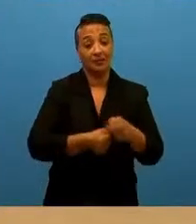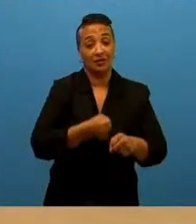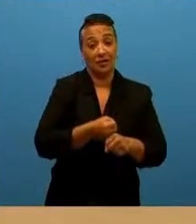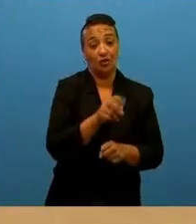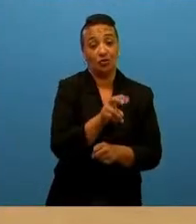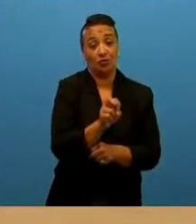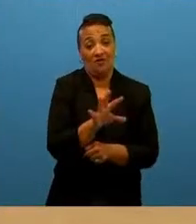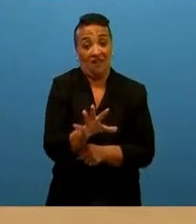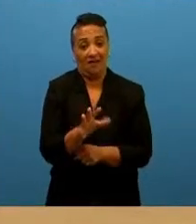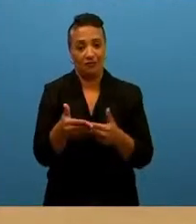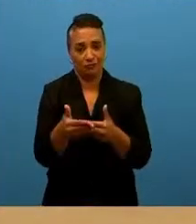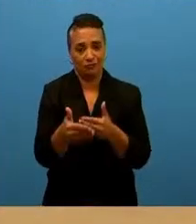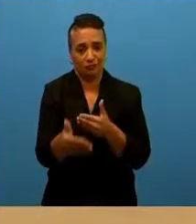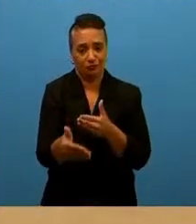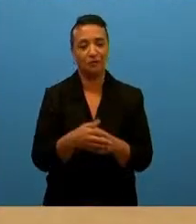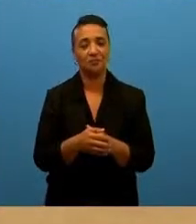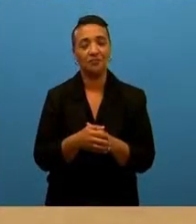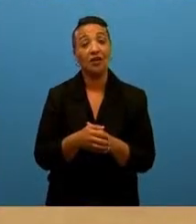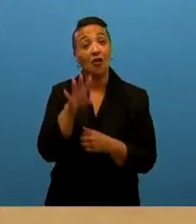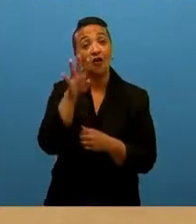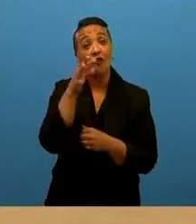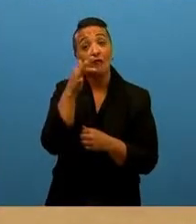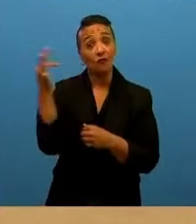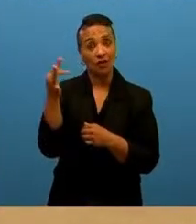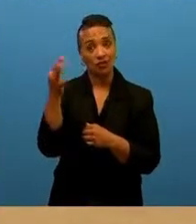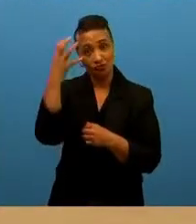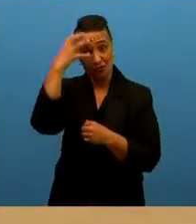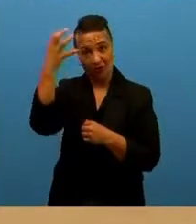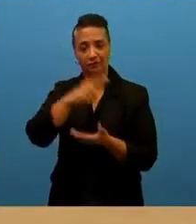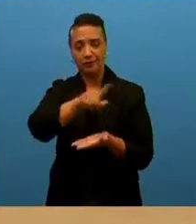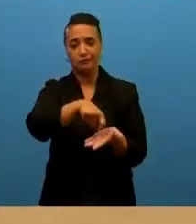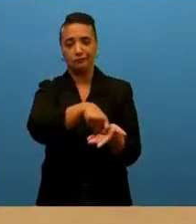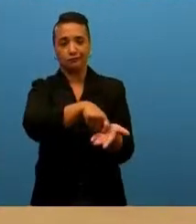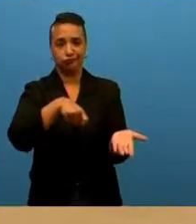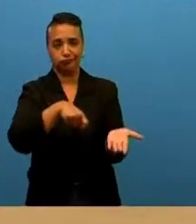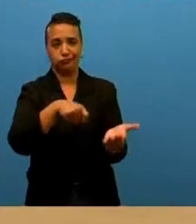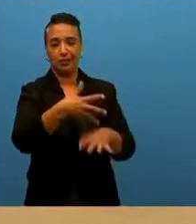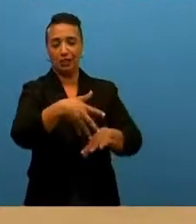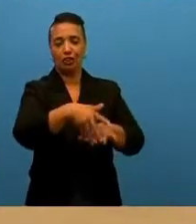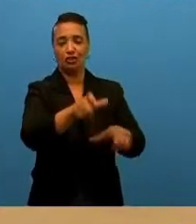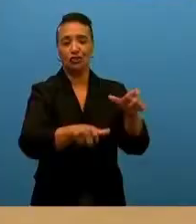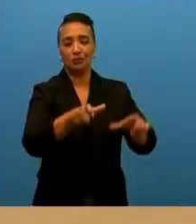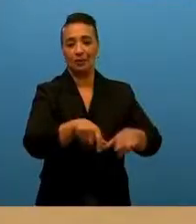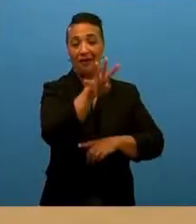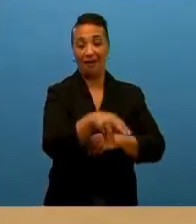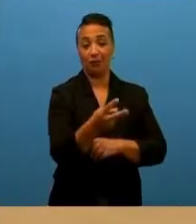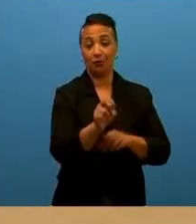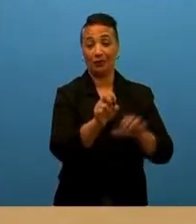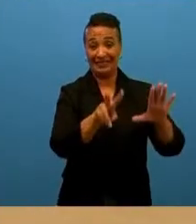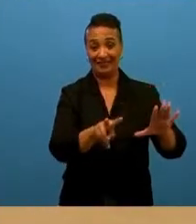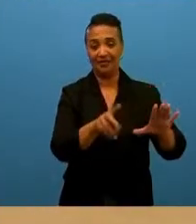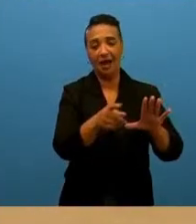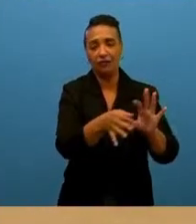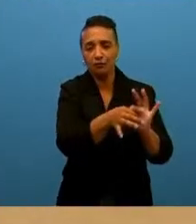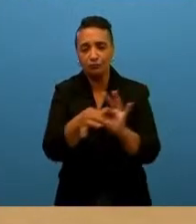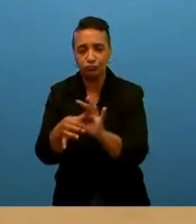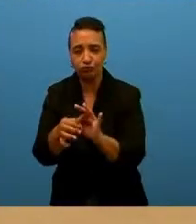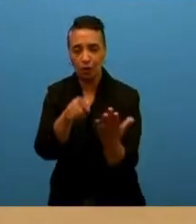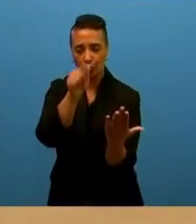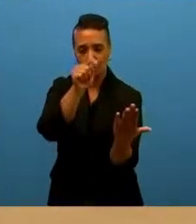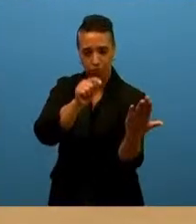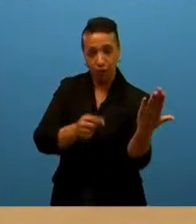state signed an agreement protocol with the representatives of Indigenous people relating to 20 commitments. And